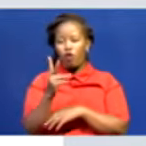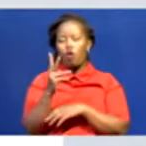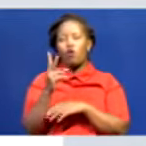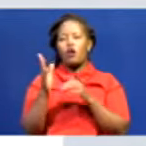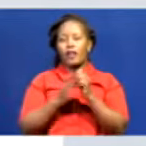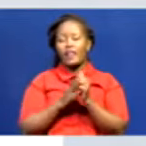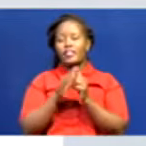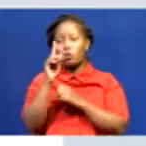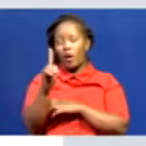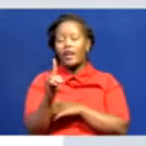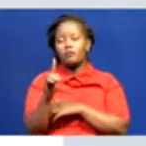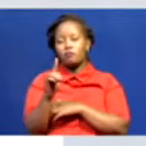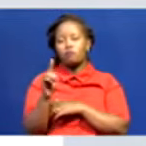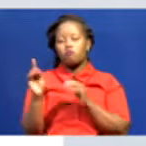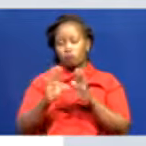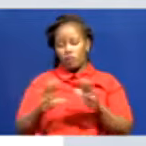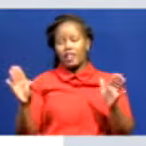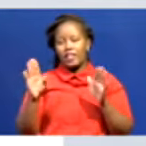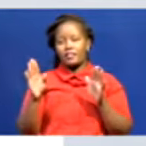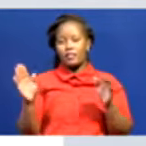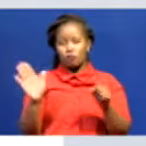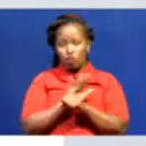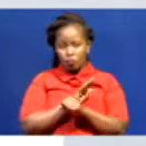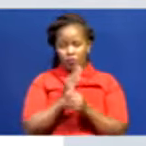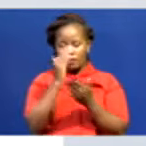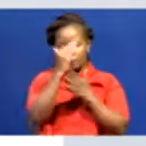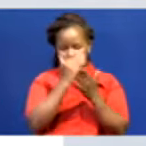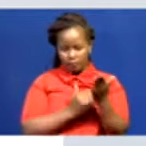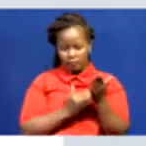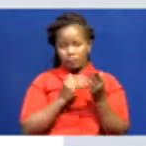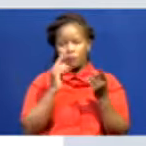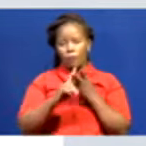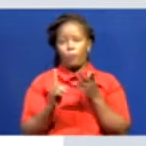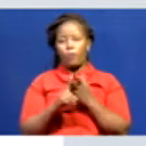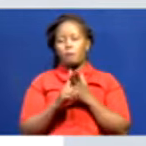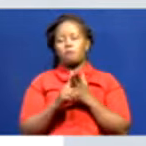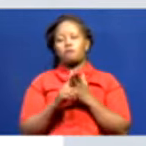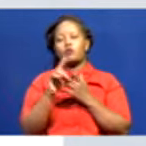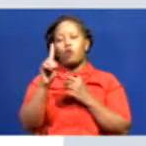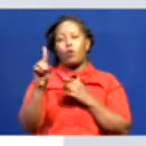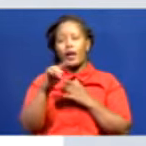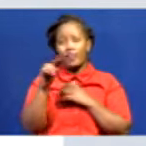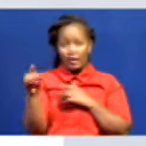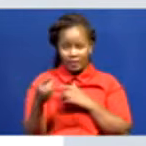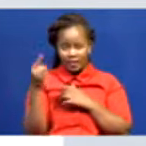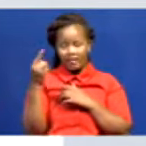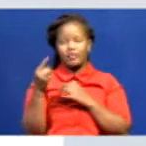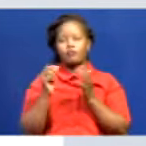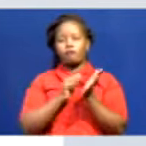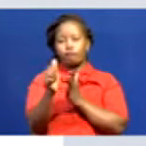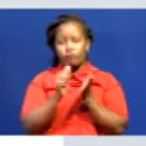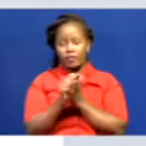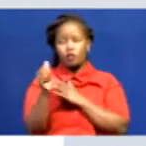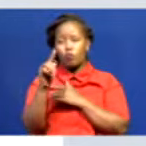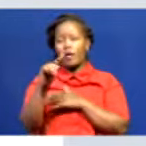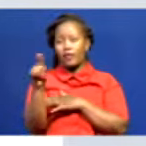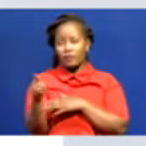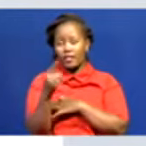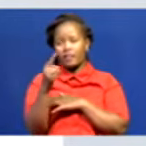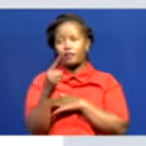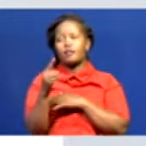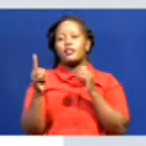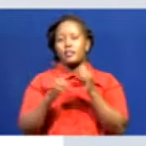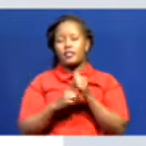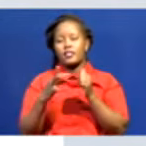resettlement of these people is complete. Printing of 1,648 title deeds, again,